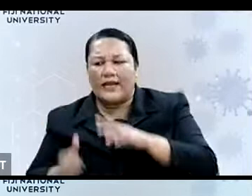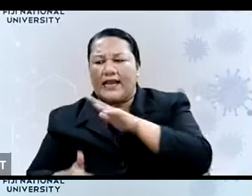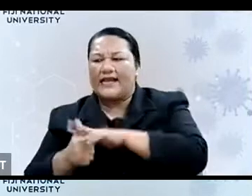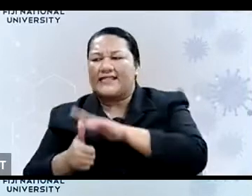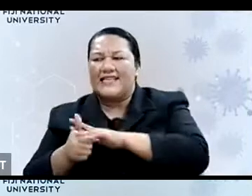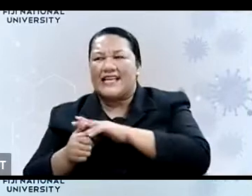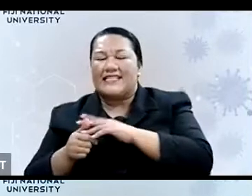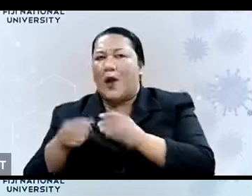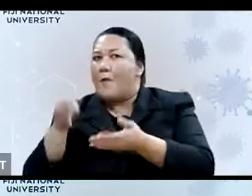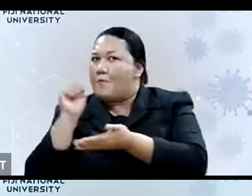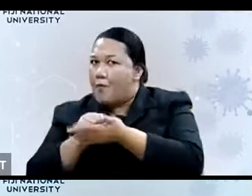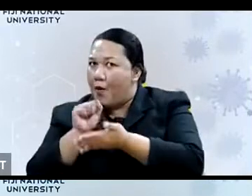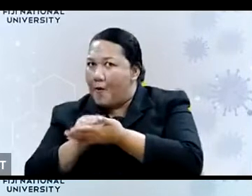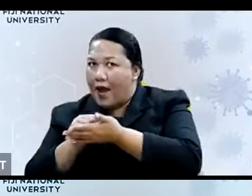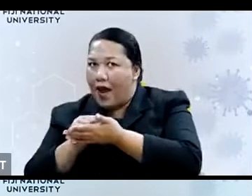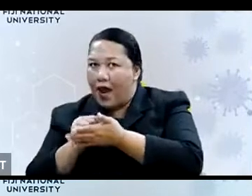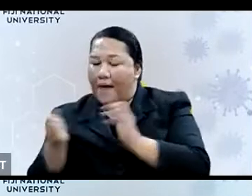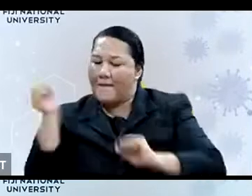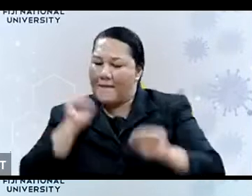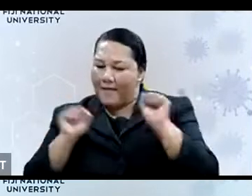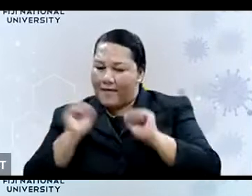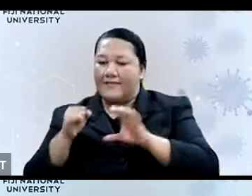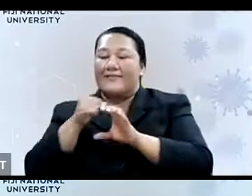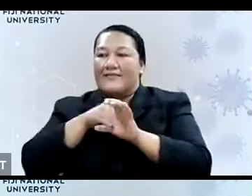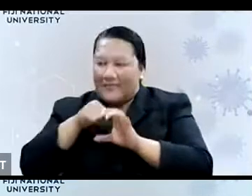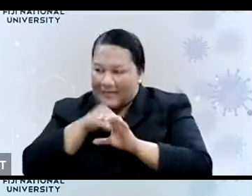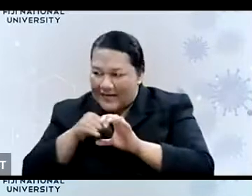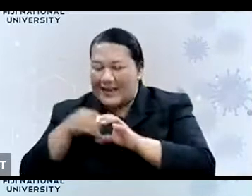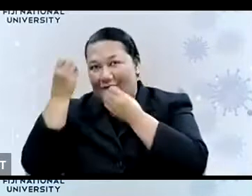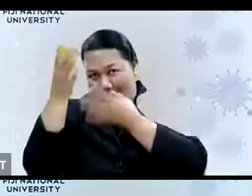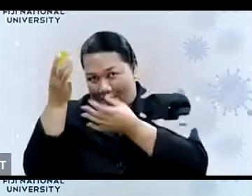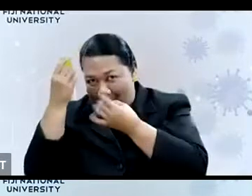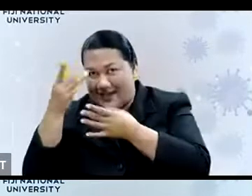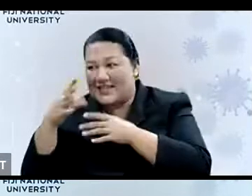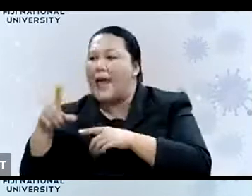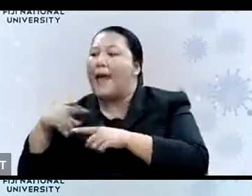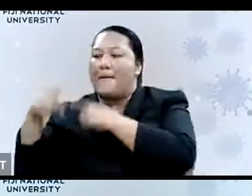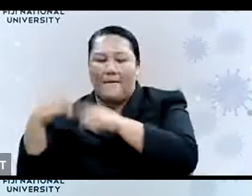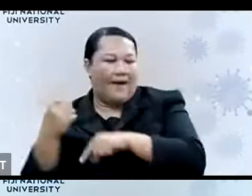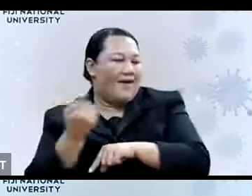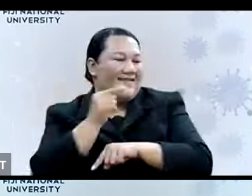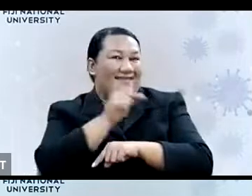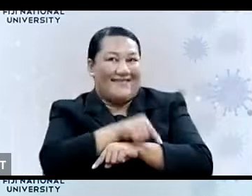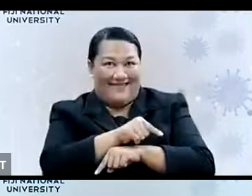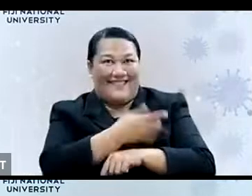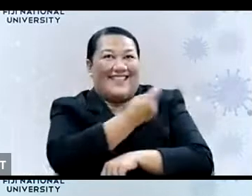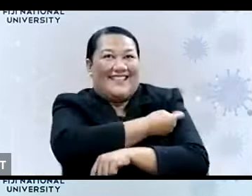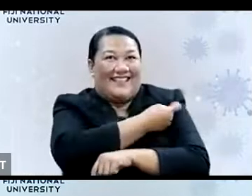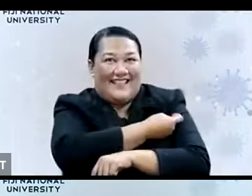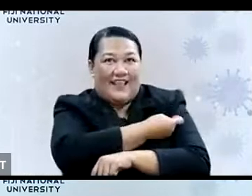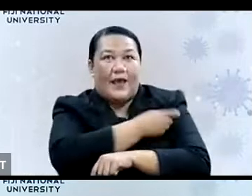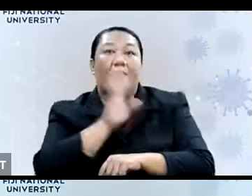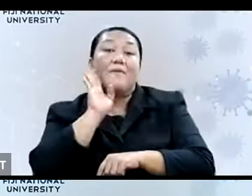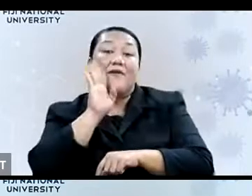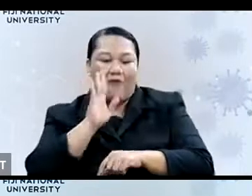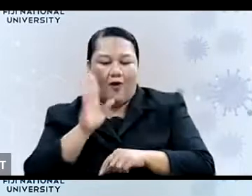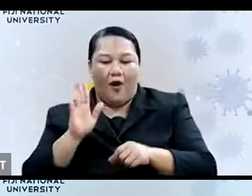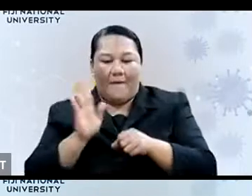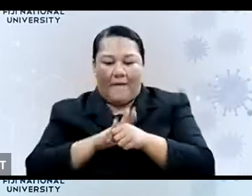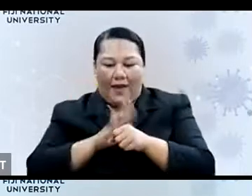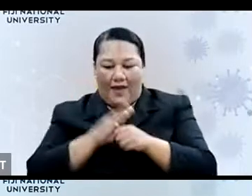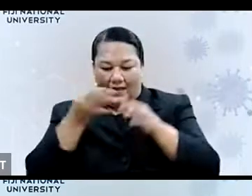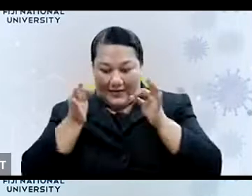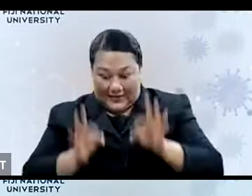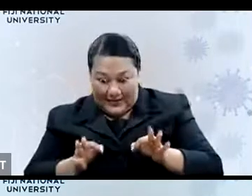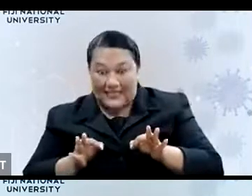information, medical, scientific, in order to bring him to that place of decision-making on whether or not to